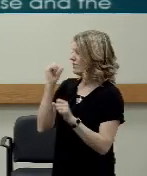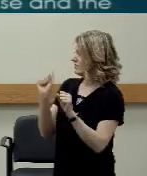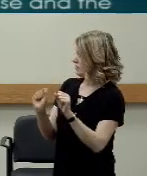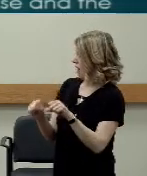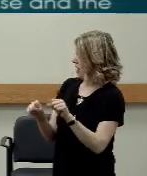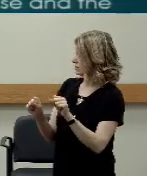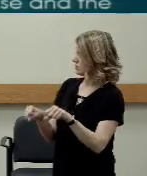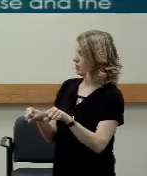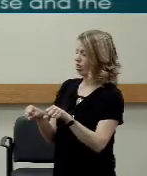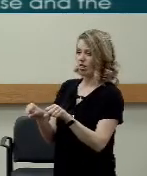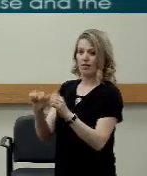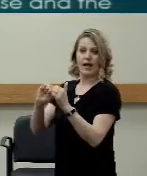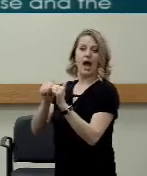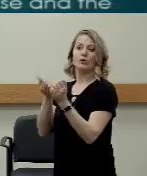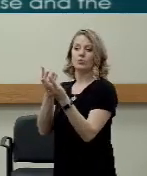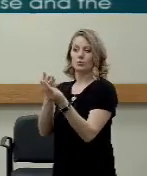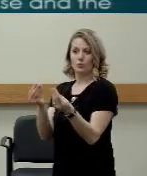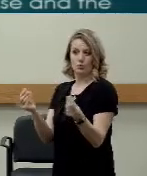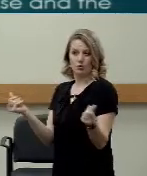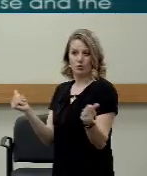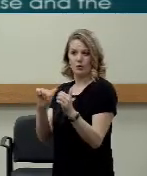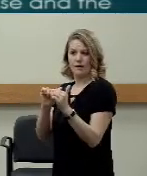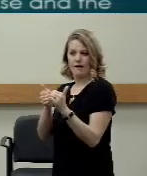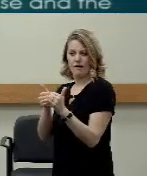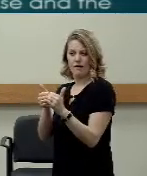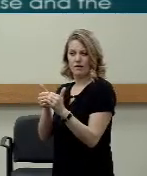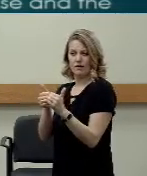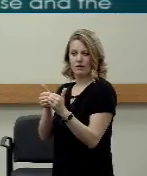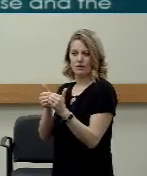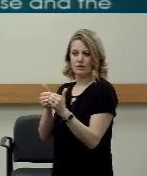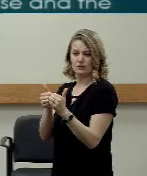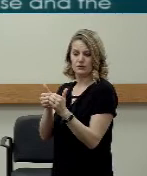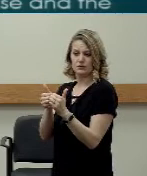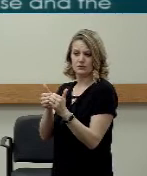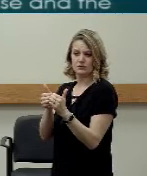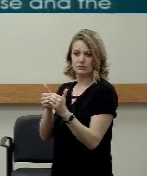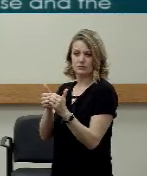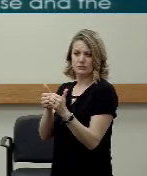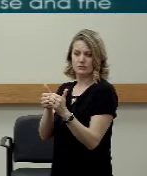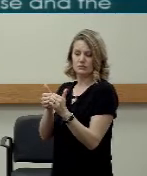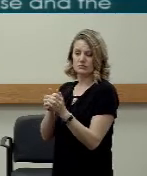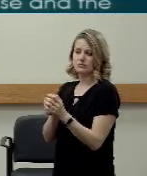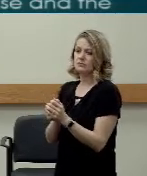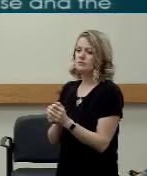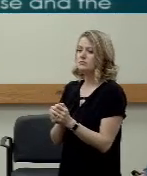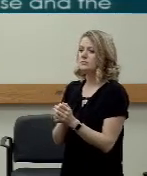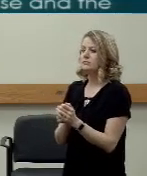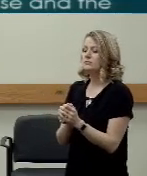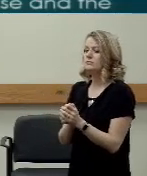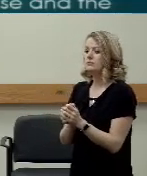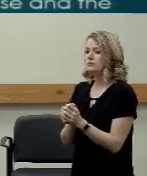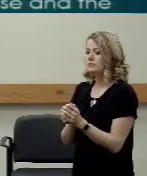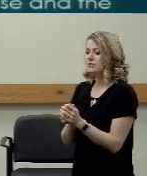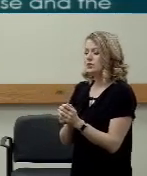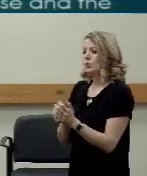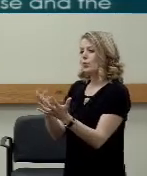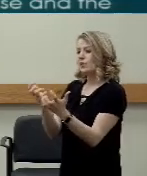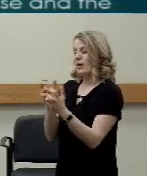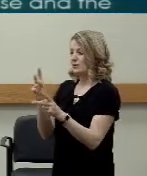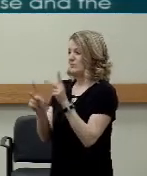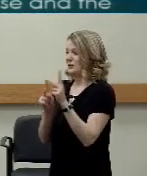the cure here for the food the food supply is where possible those out of